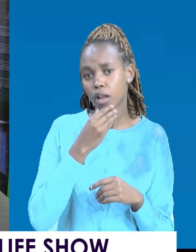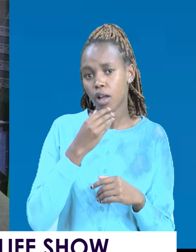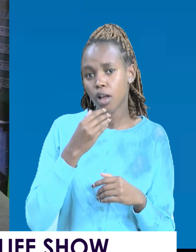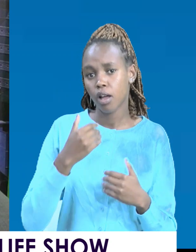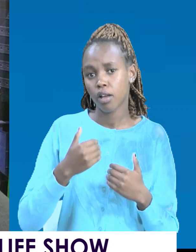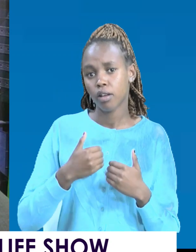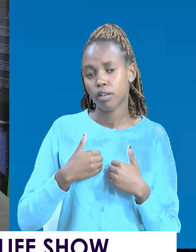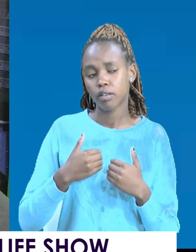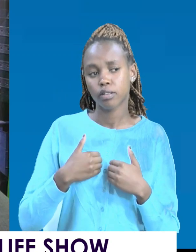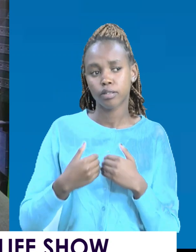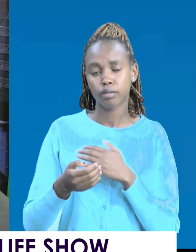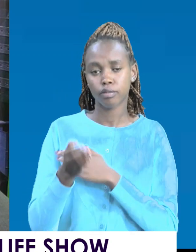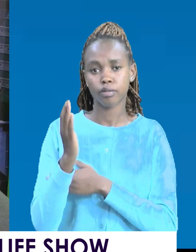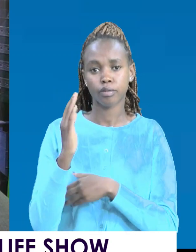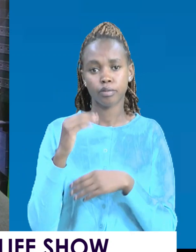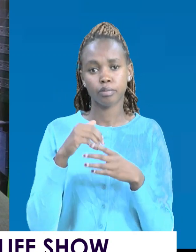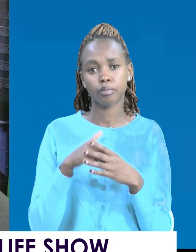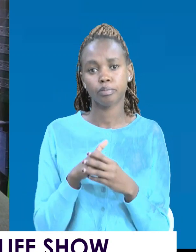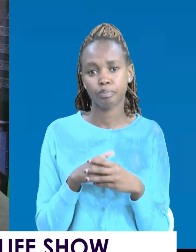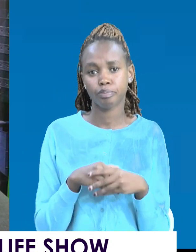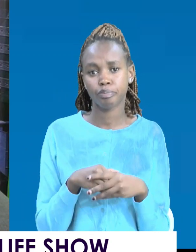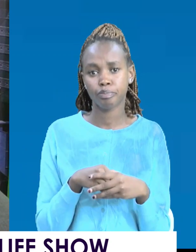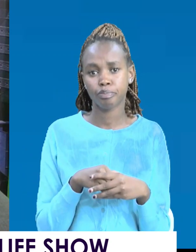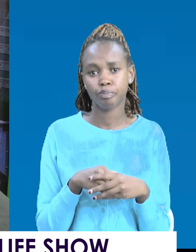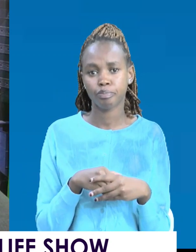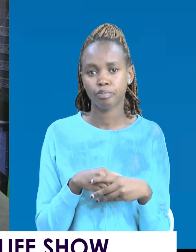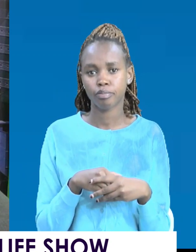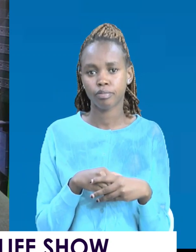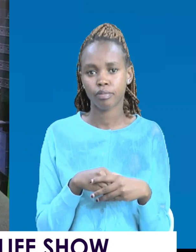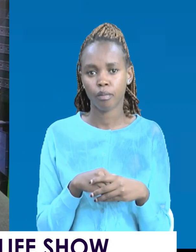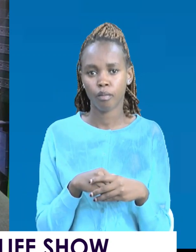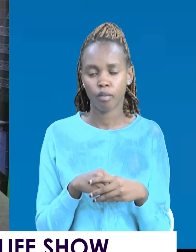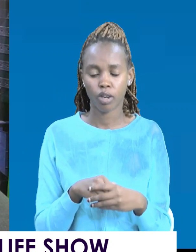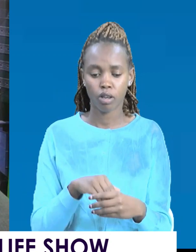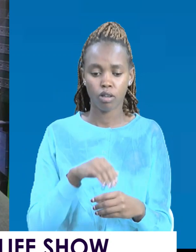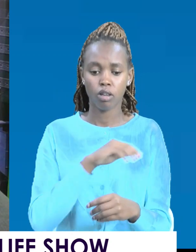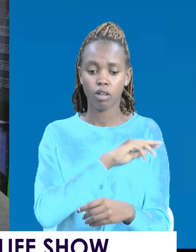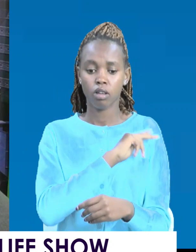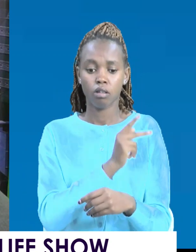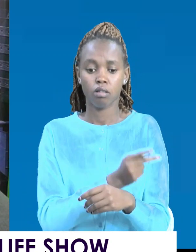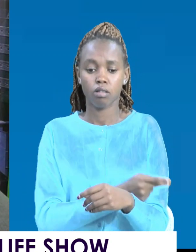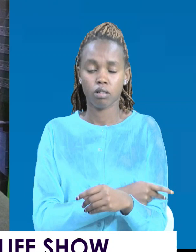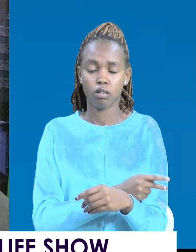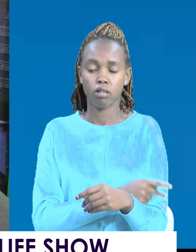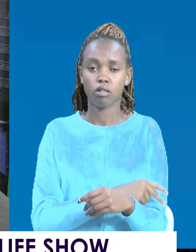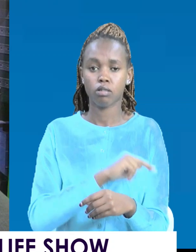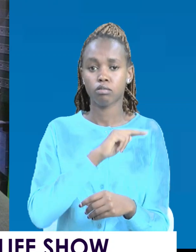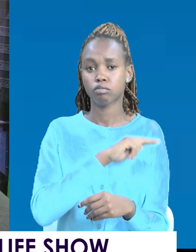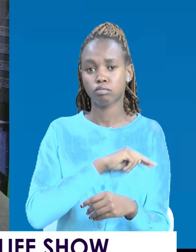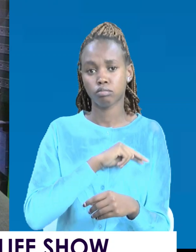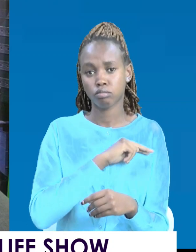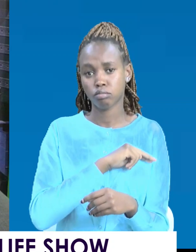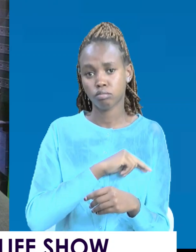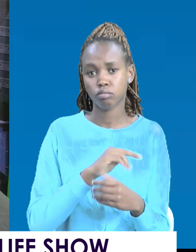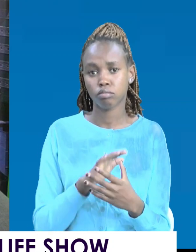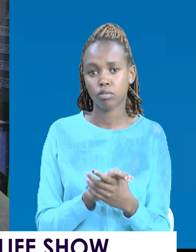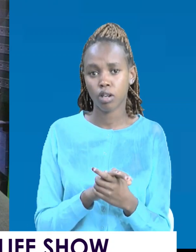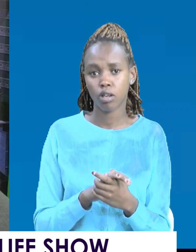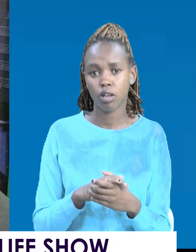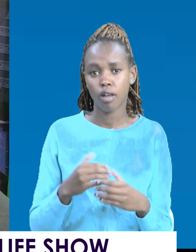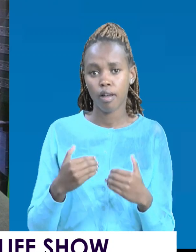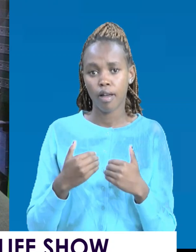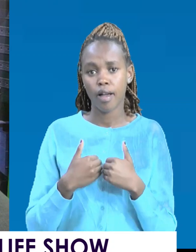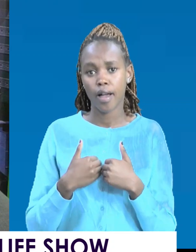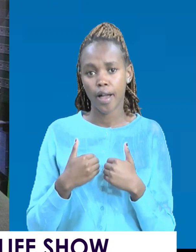God, after some kind of divinity, after some kind of supernatural power. There is always a desire in humanity